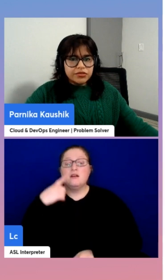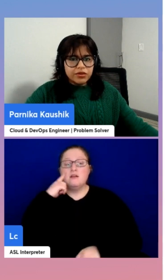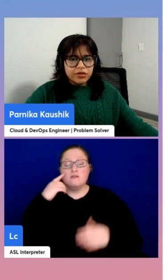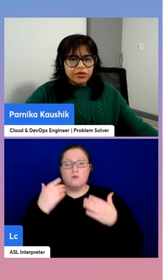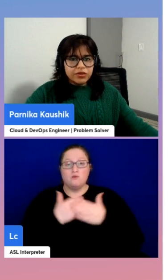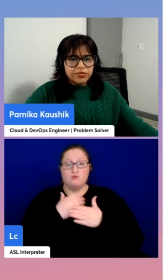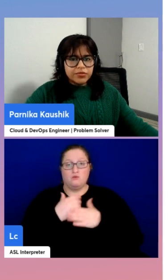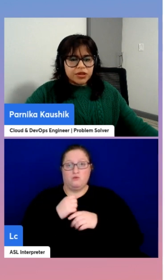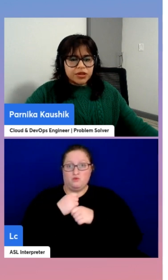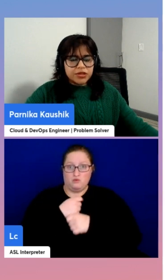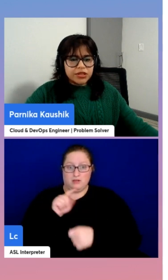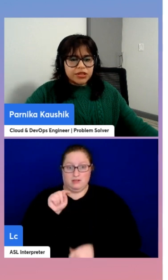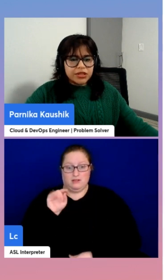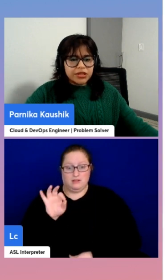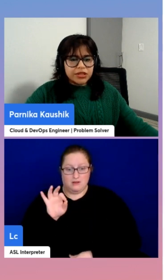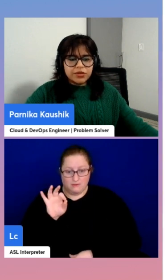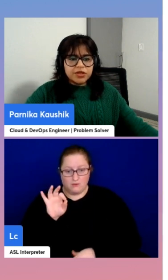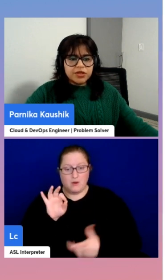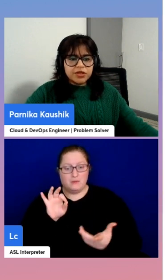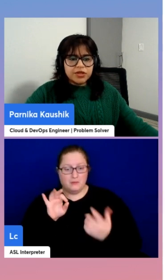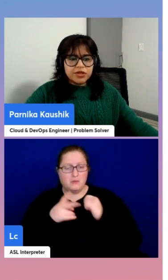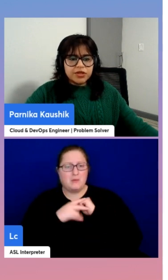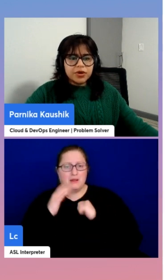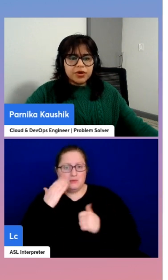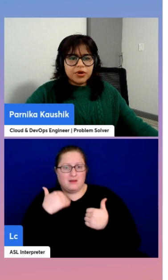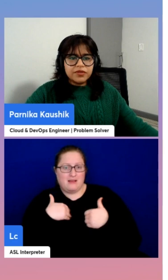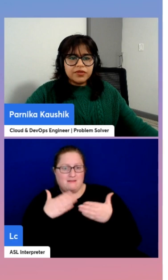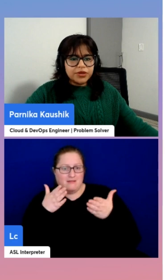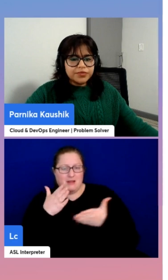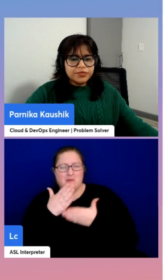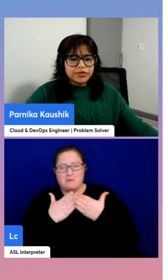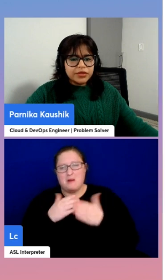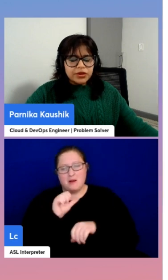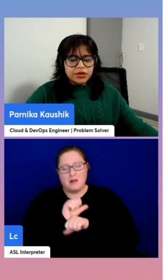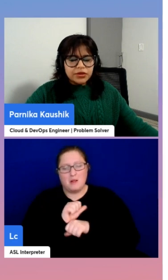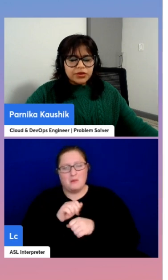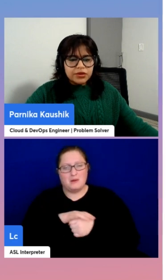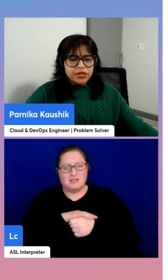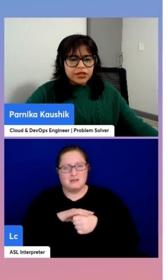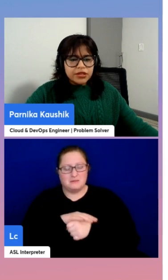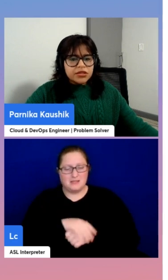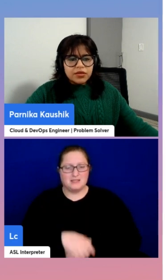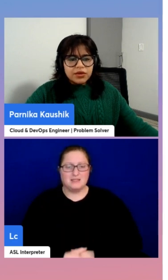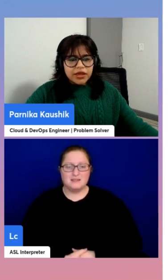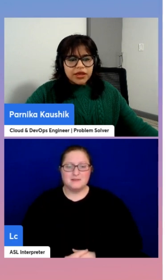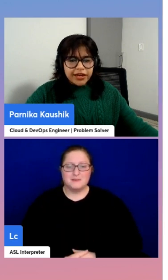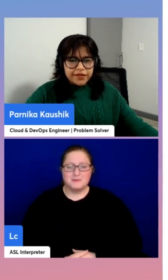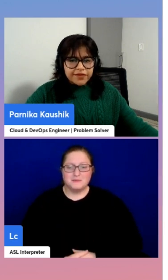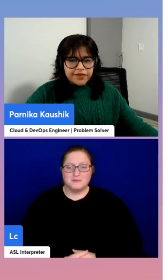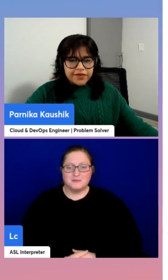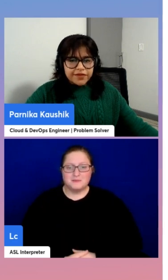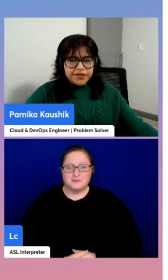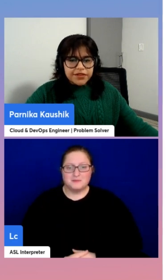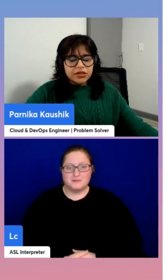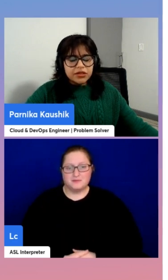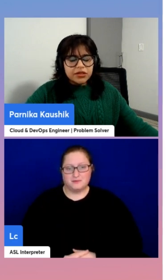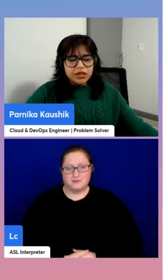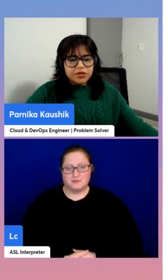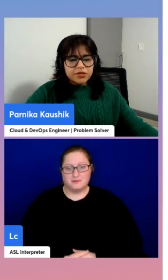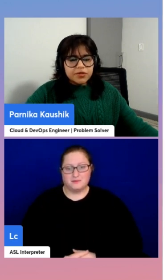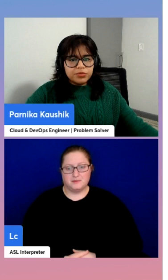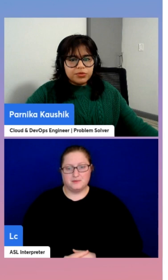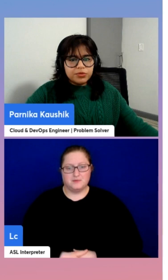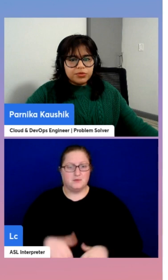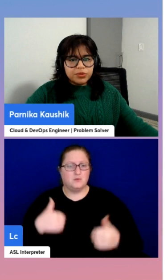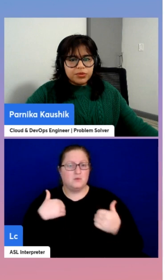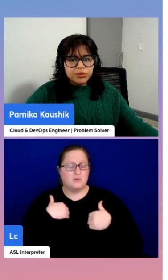created Terraform AWS repository. And that's why they're there as part of the workspace variables, right? So again, we have something that has been